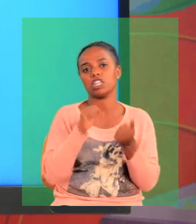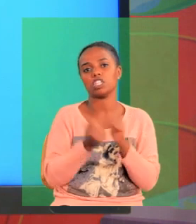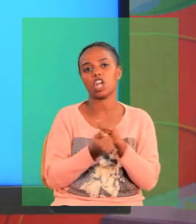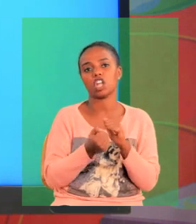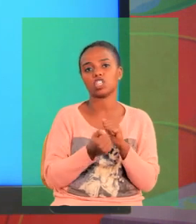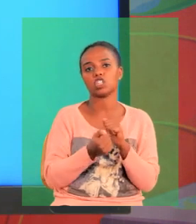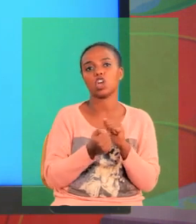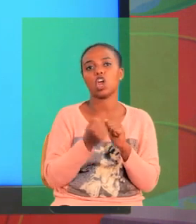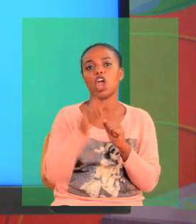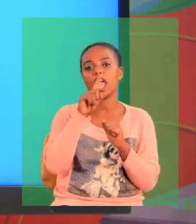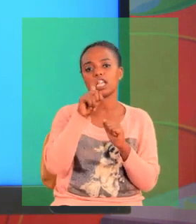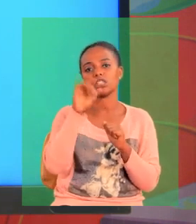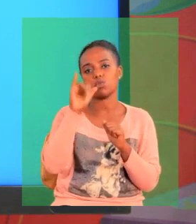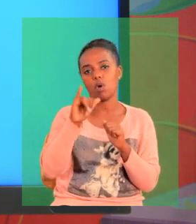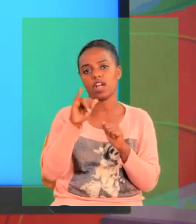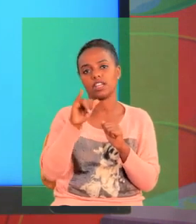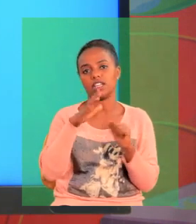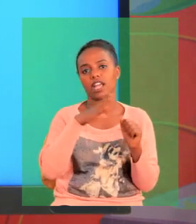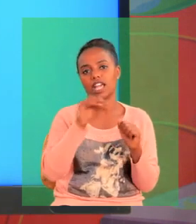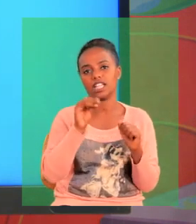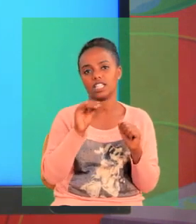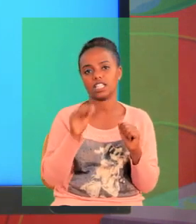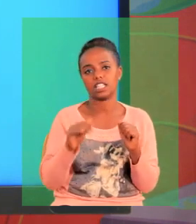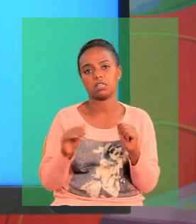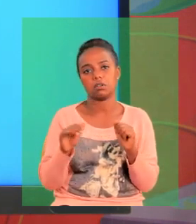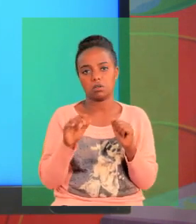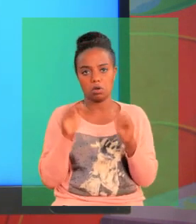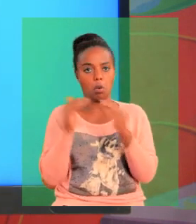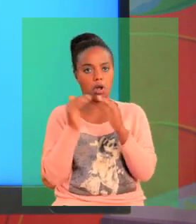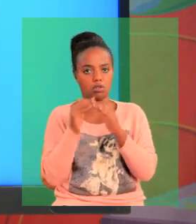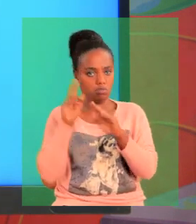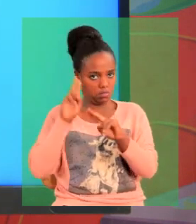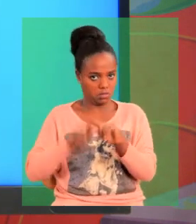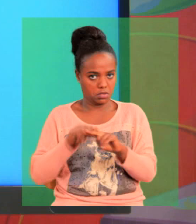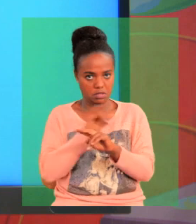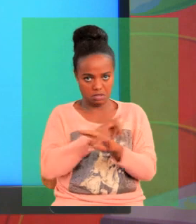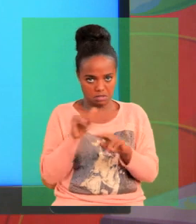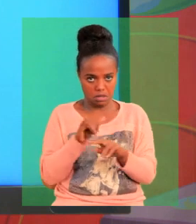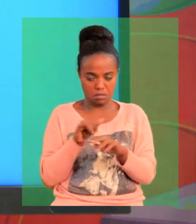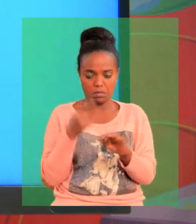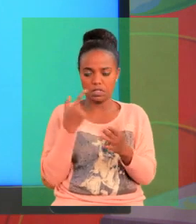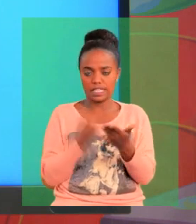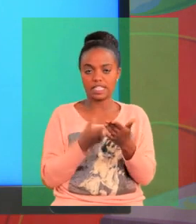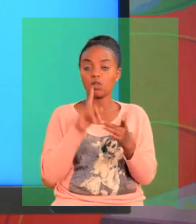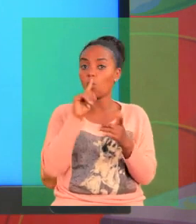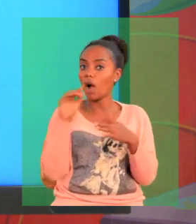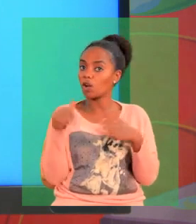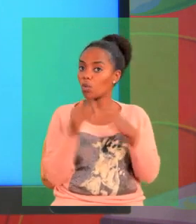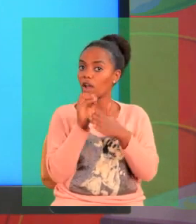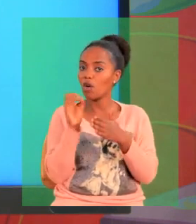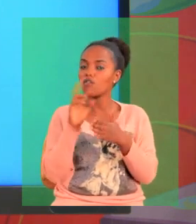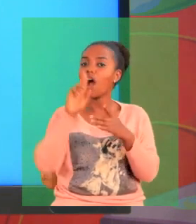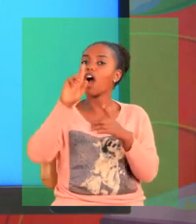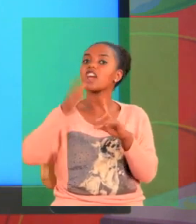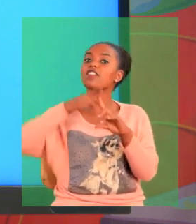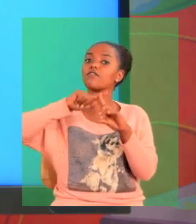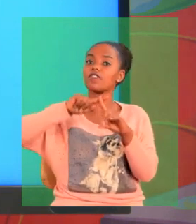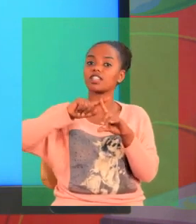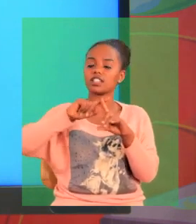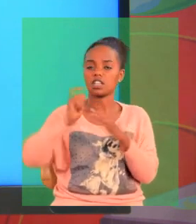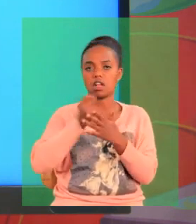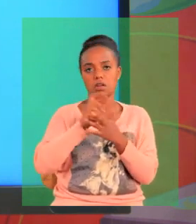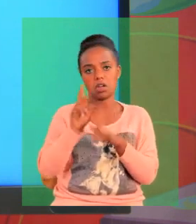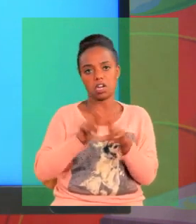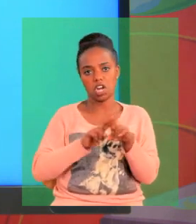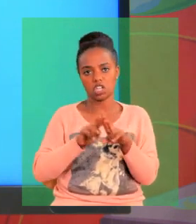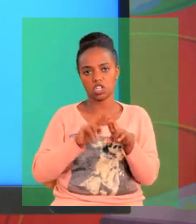pair xy and leave this inequality as it is. So this one is one way of writing R inverse of this